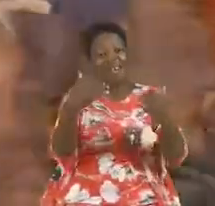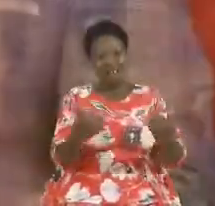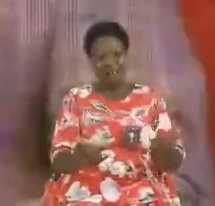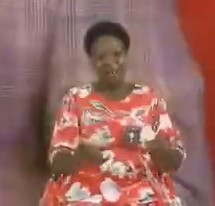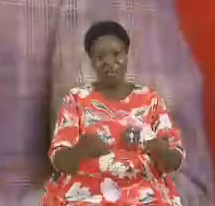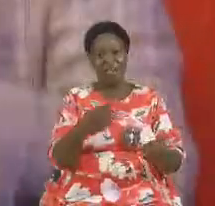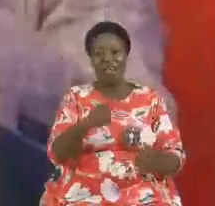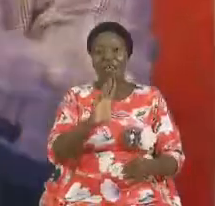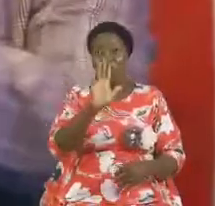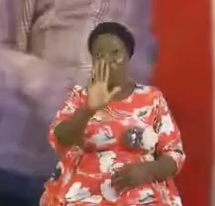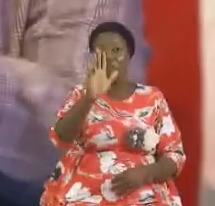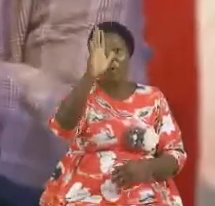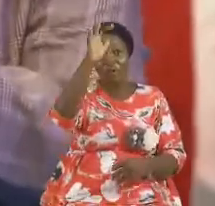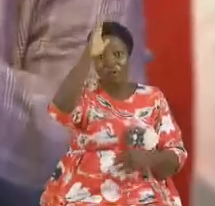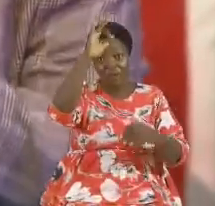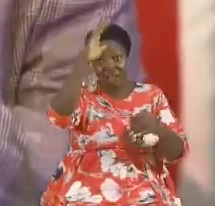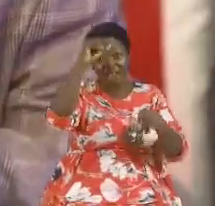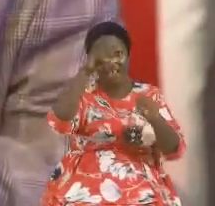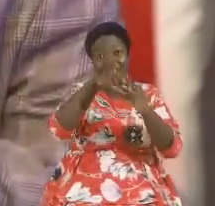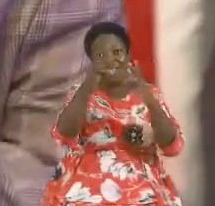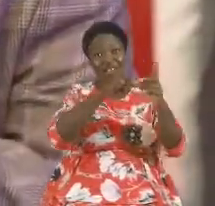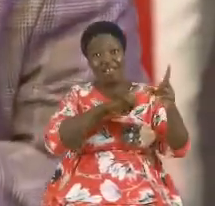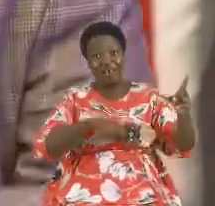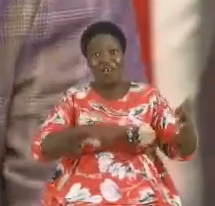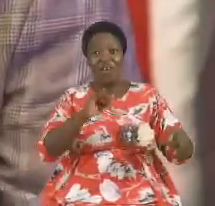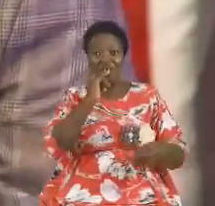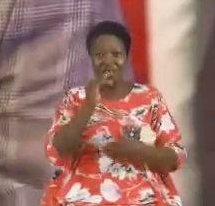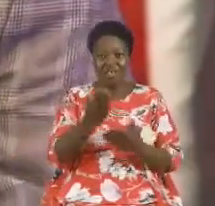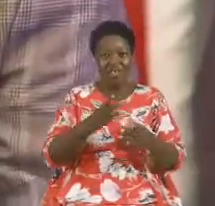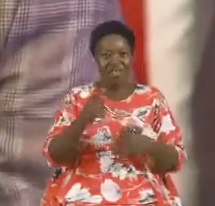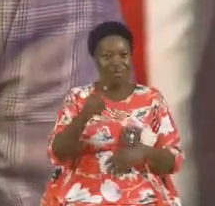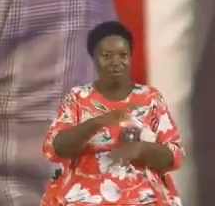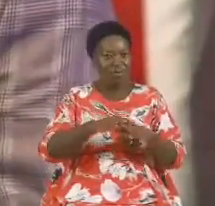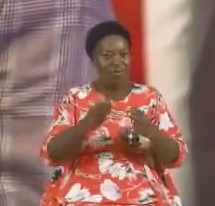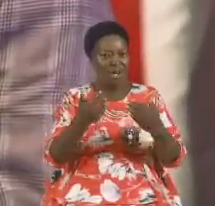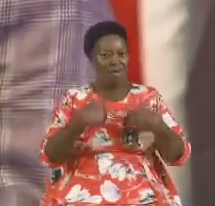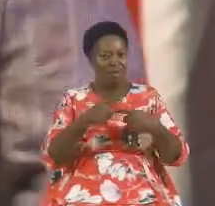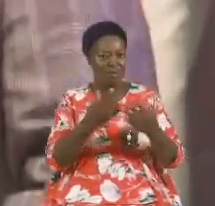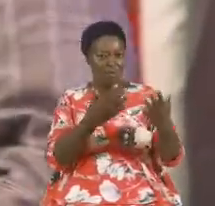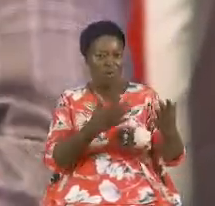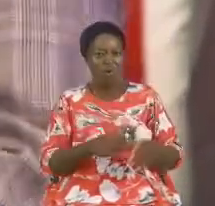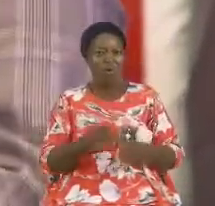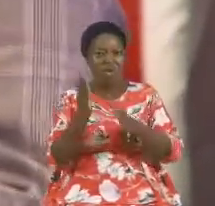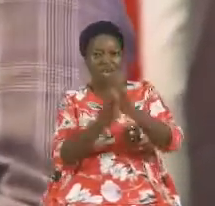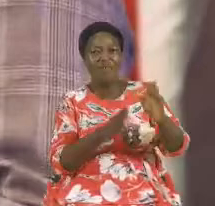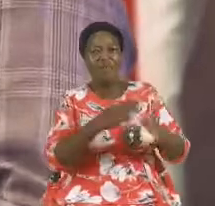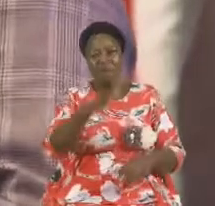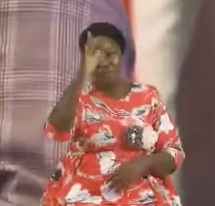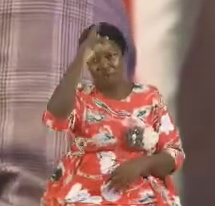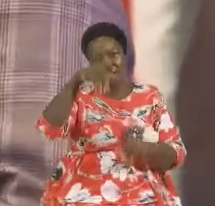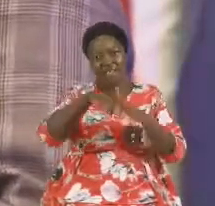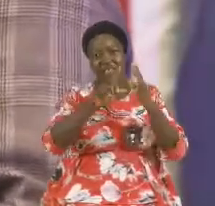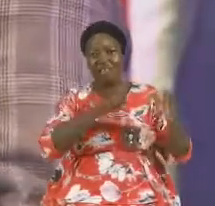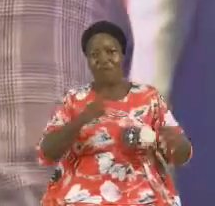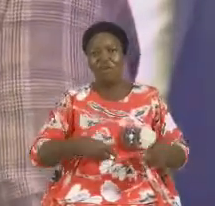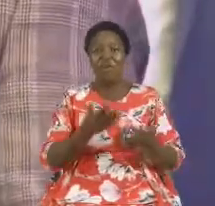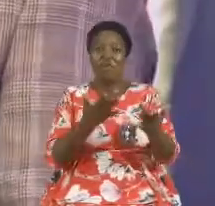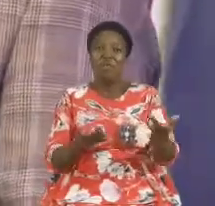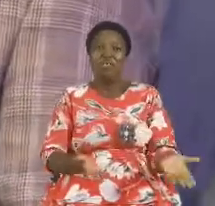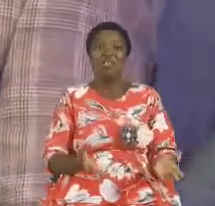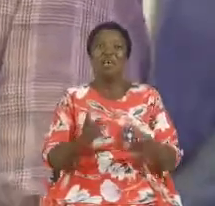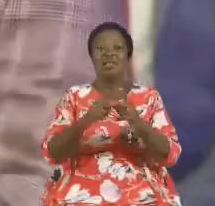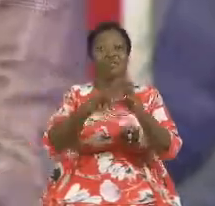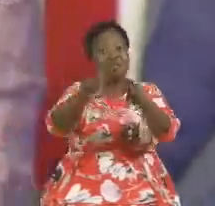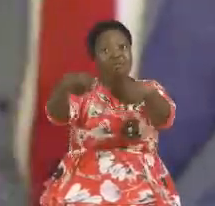here now. Your Father in the Lord is here. You don't want to leave your Father in the Lord